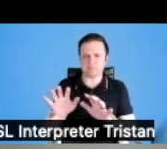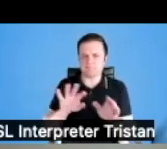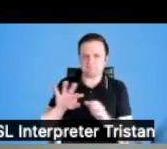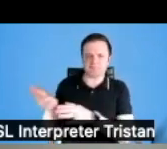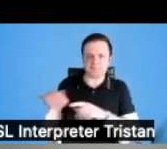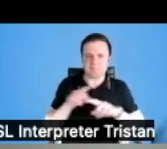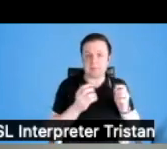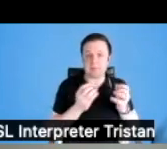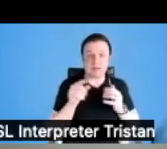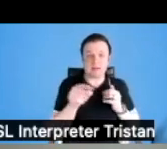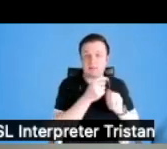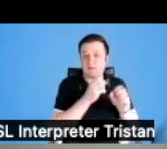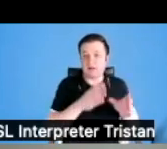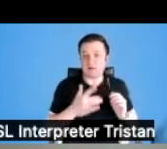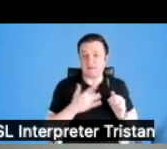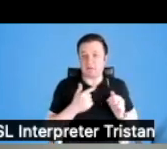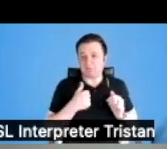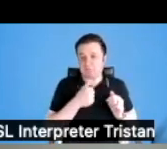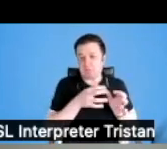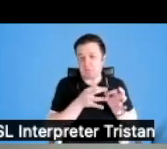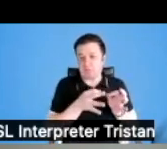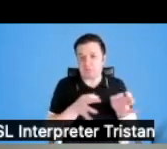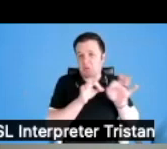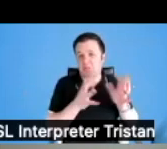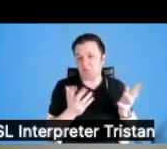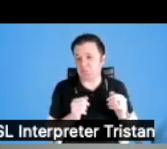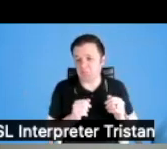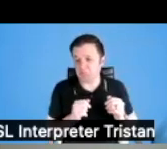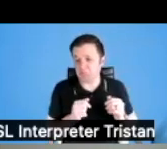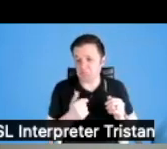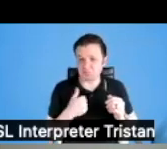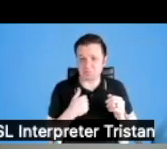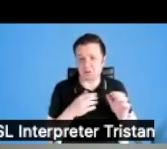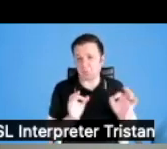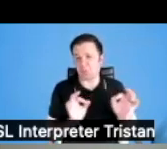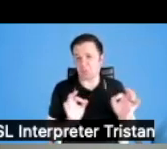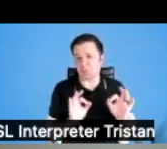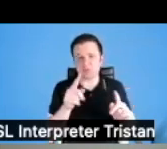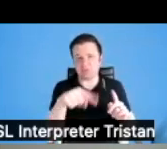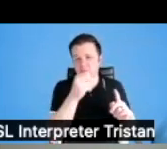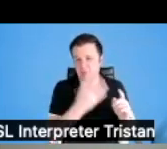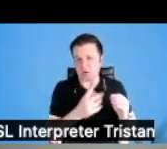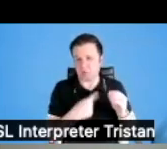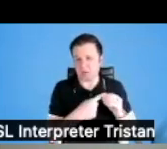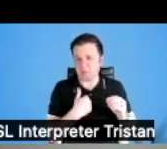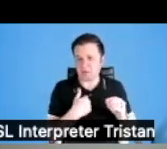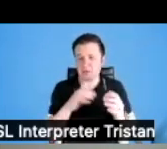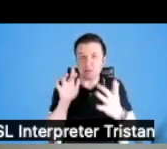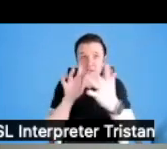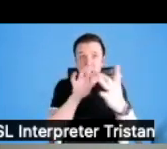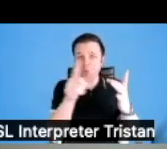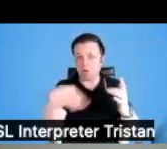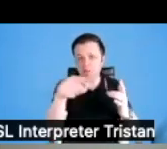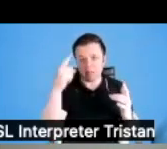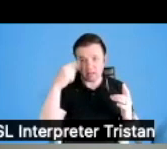just didn't think they mattered, not that they were not important to anyone, including their network members, that they were not seen by